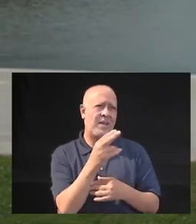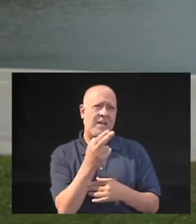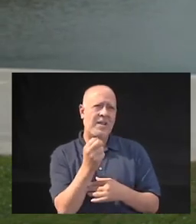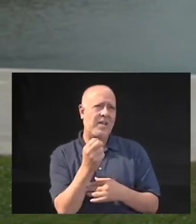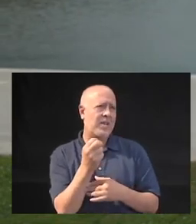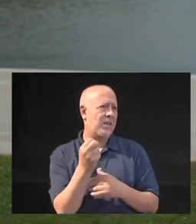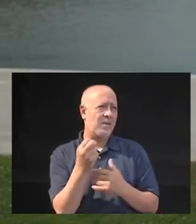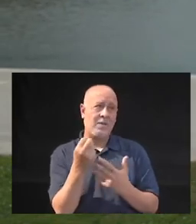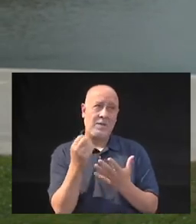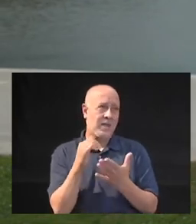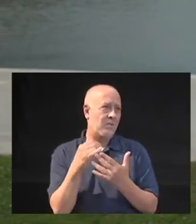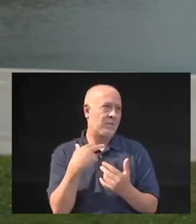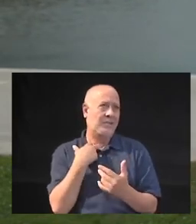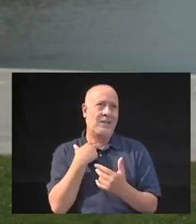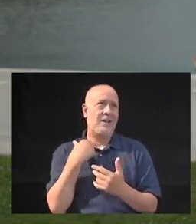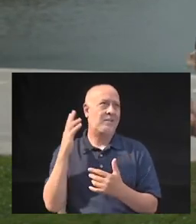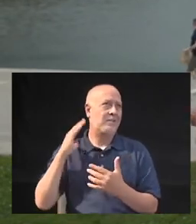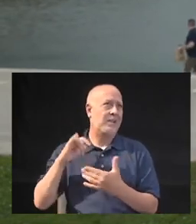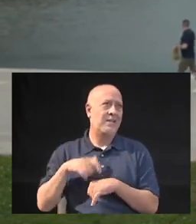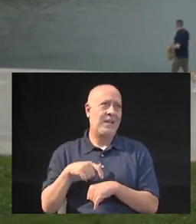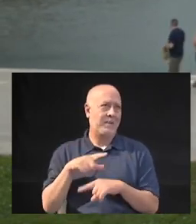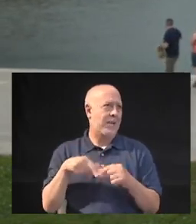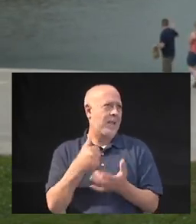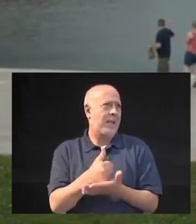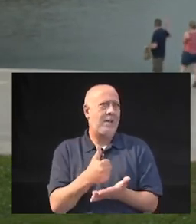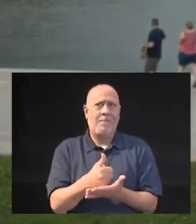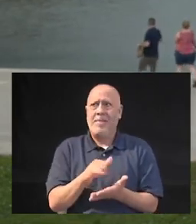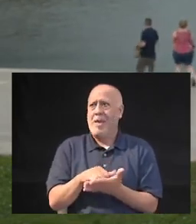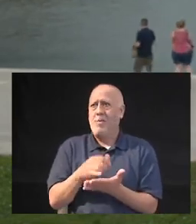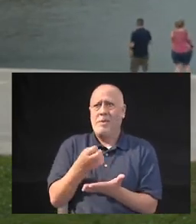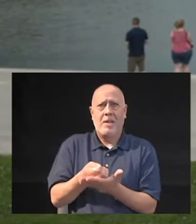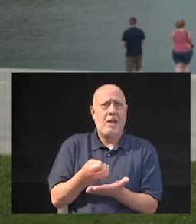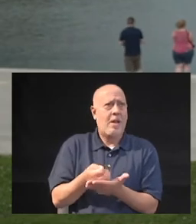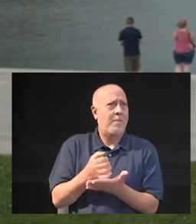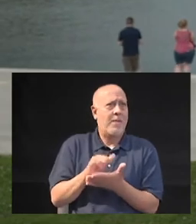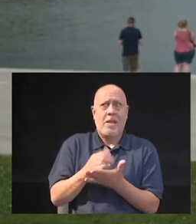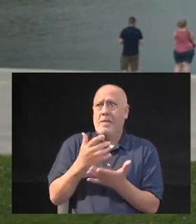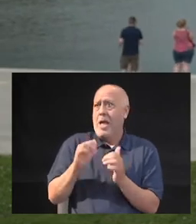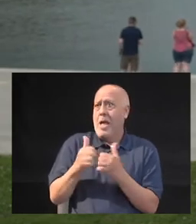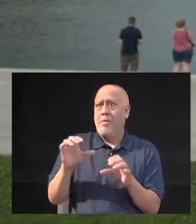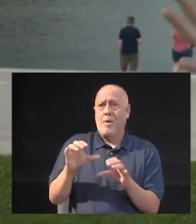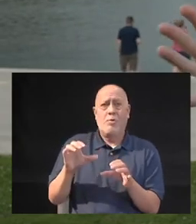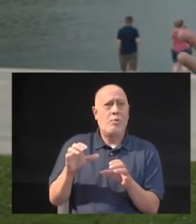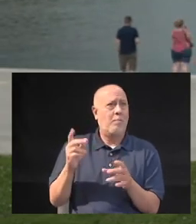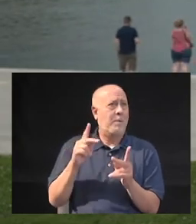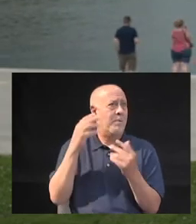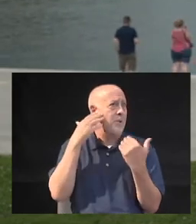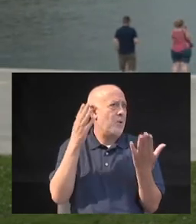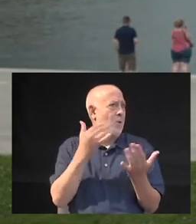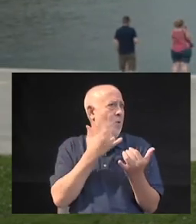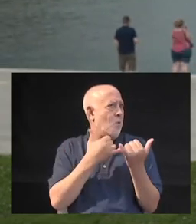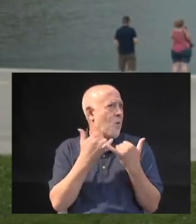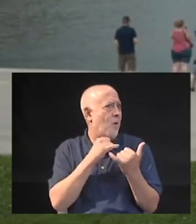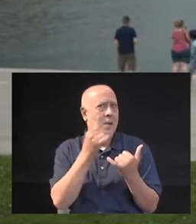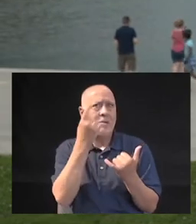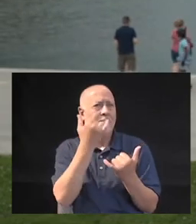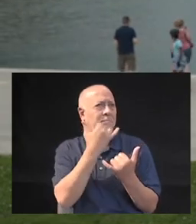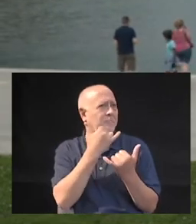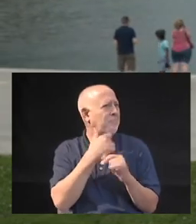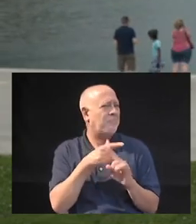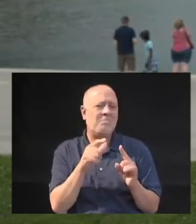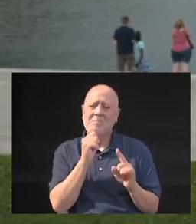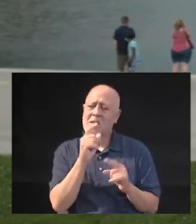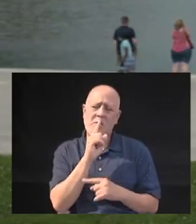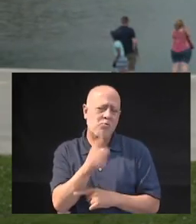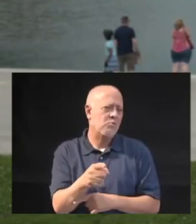of his time, Tom. Washington couldn't help that. I mean, it was the economy of the time. It was how things were done. People hardly even knew it was wrong. But that's not